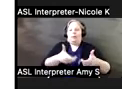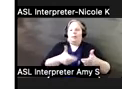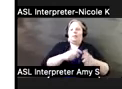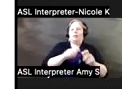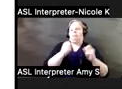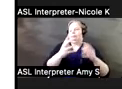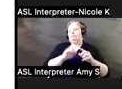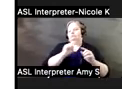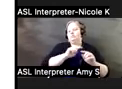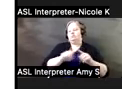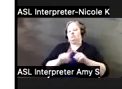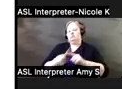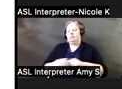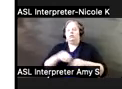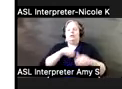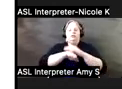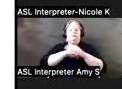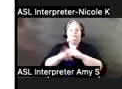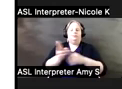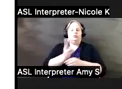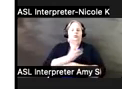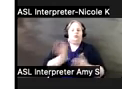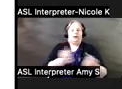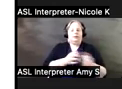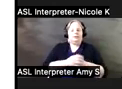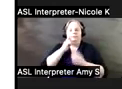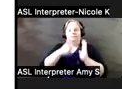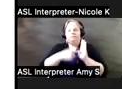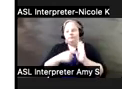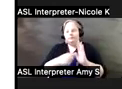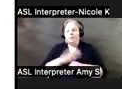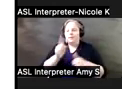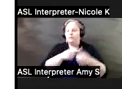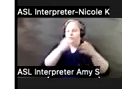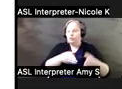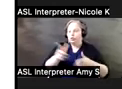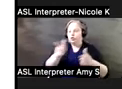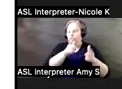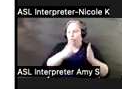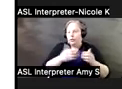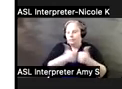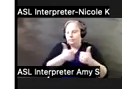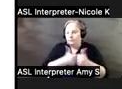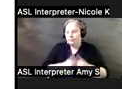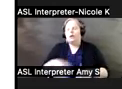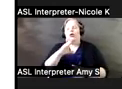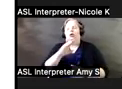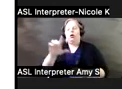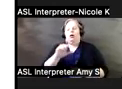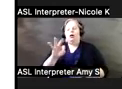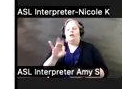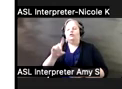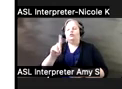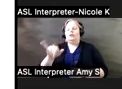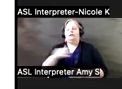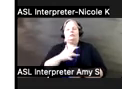you need to be able to access those controls very fast. So these games are like first-person shooter games like Call of Duty. So these games I would not usually start